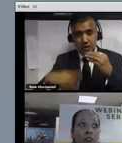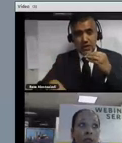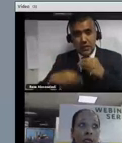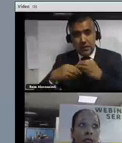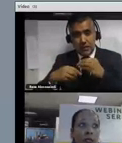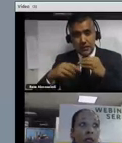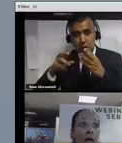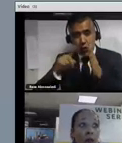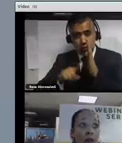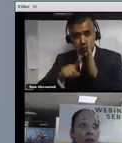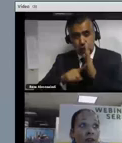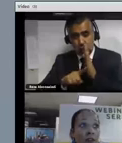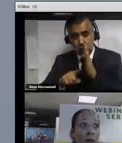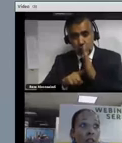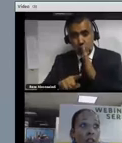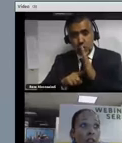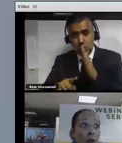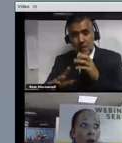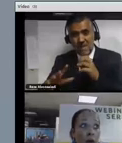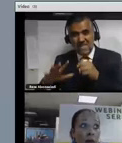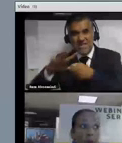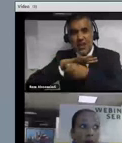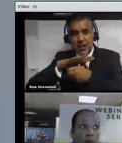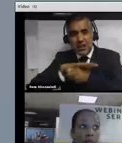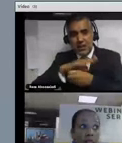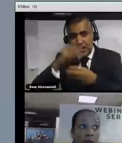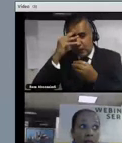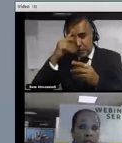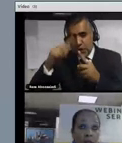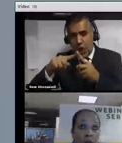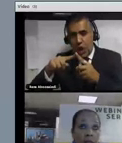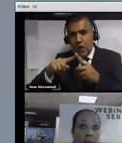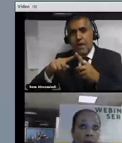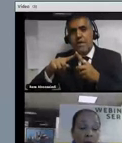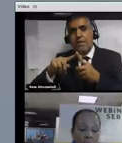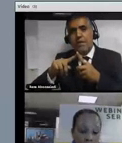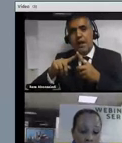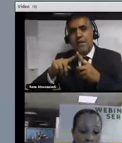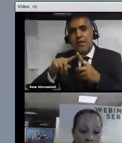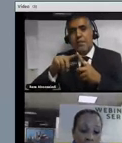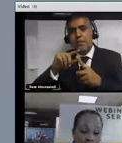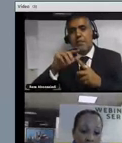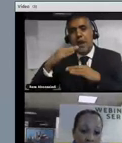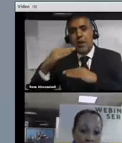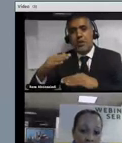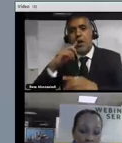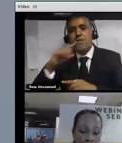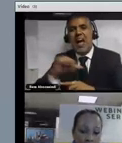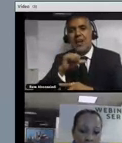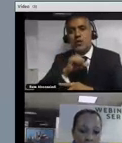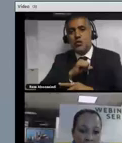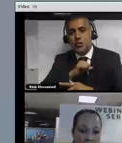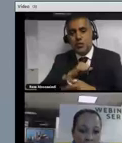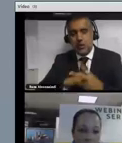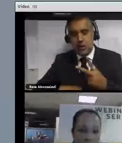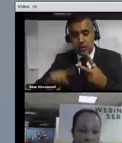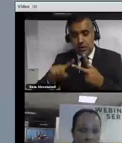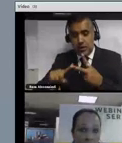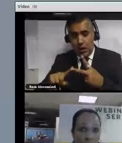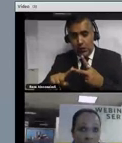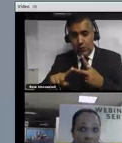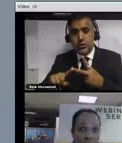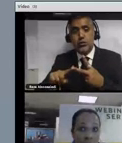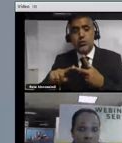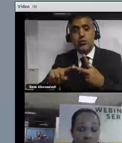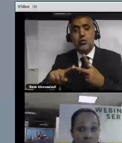to fill in the information on the barriers and attitudes that may be missing? And the other one related to the Washington